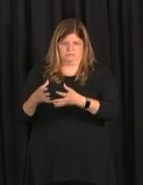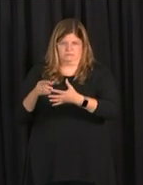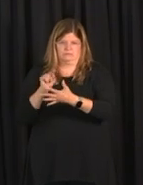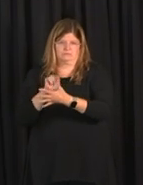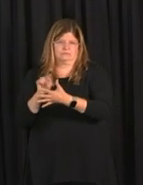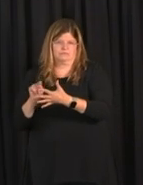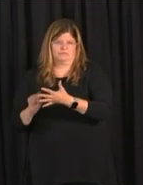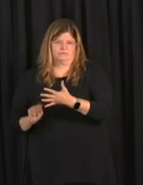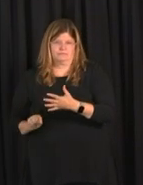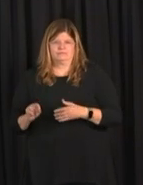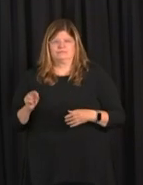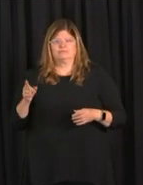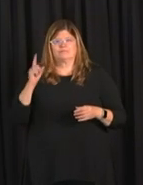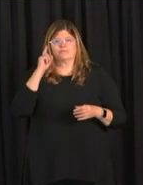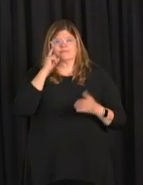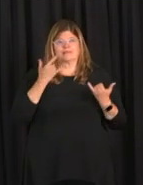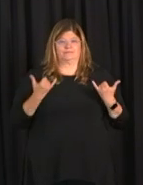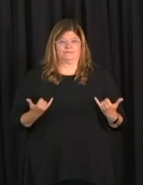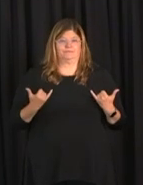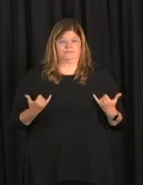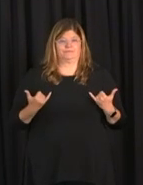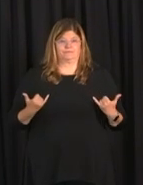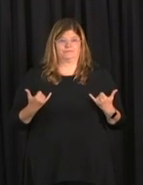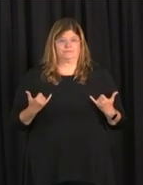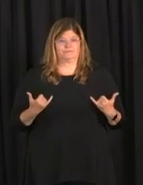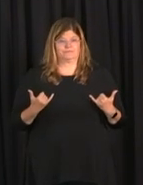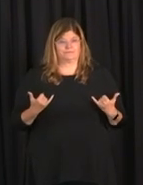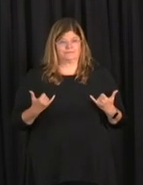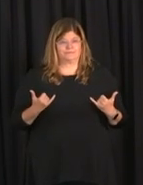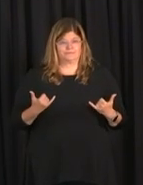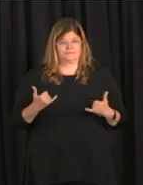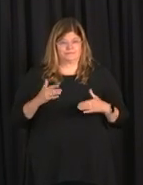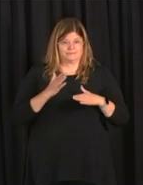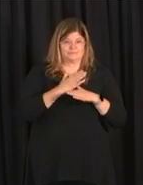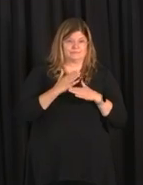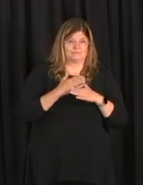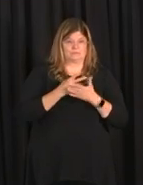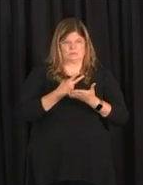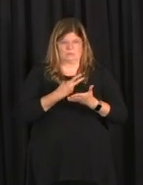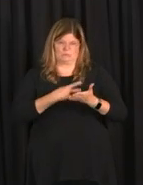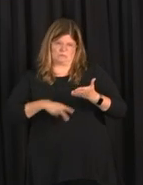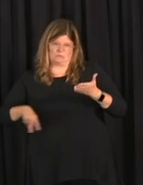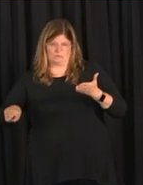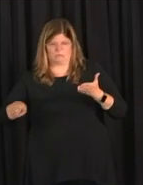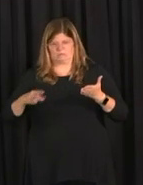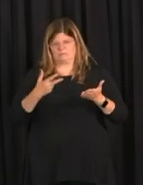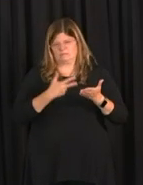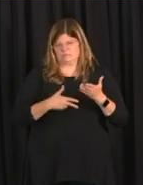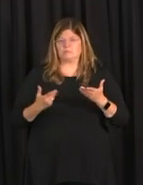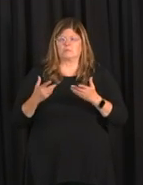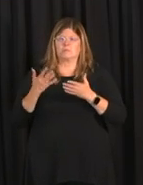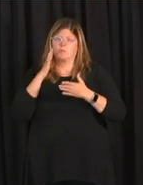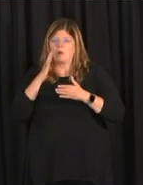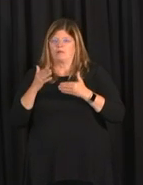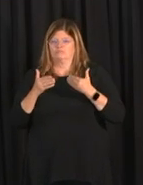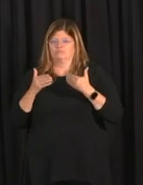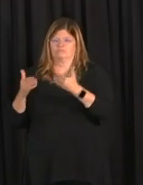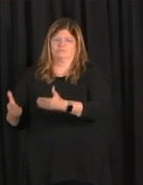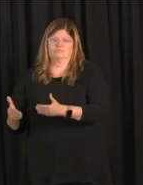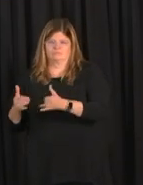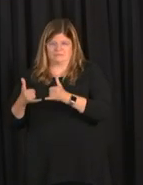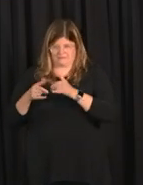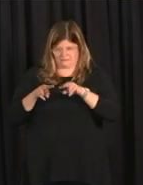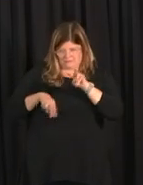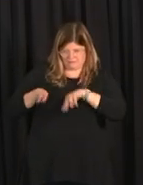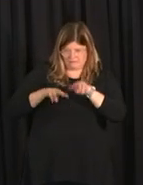at. And I think that this is within the next 2 weeks activity to